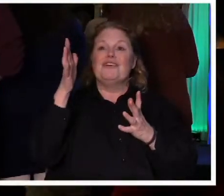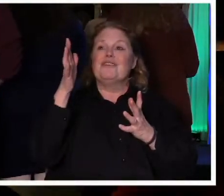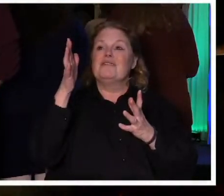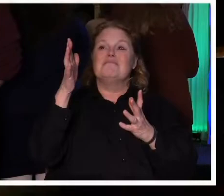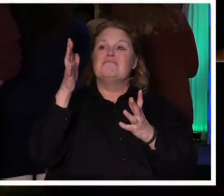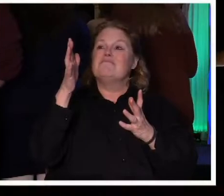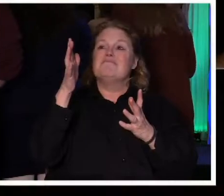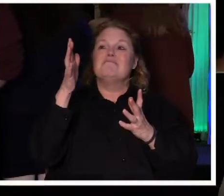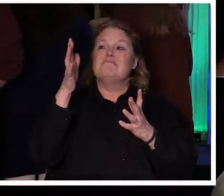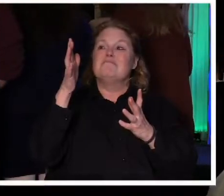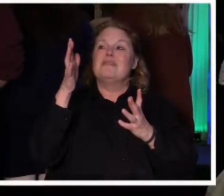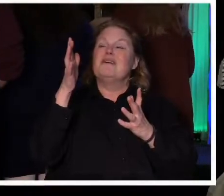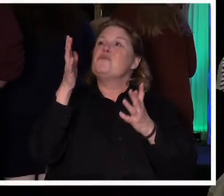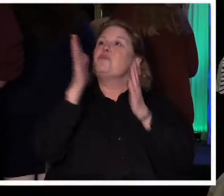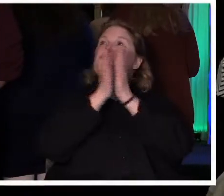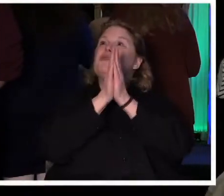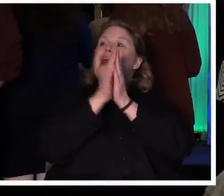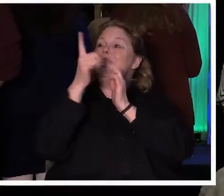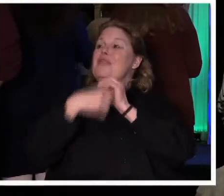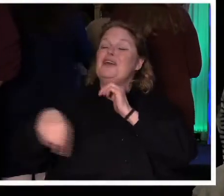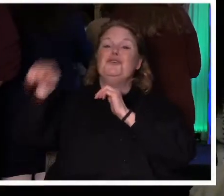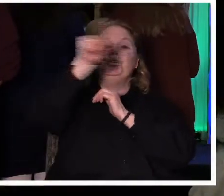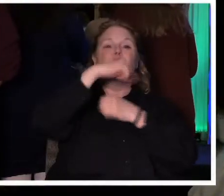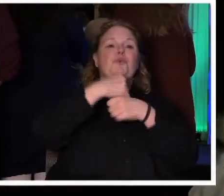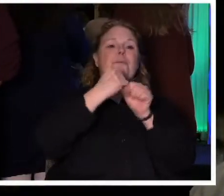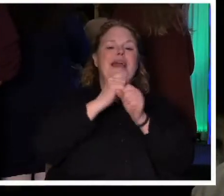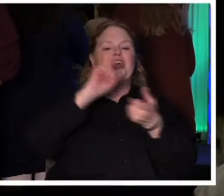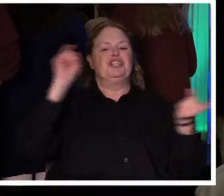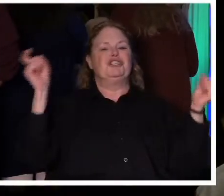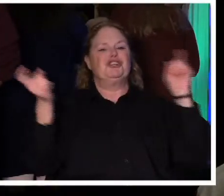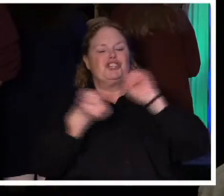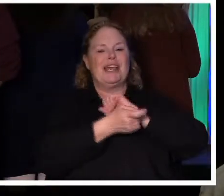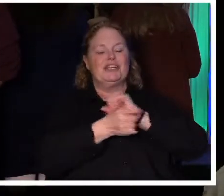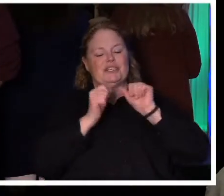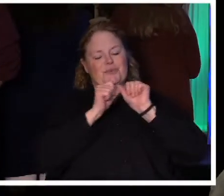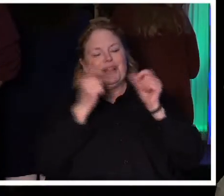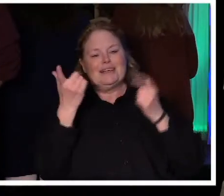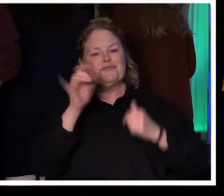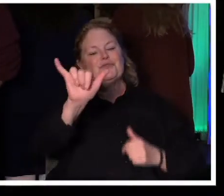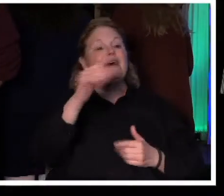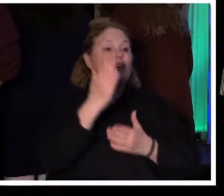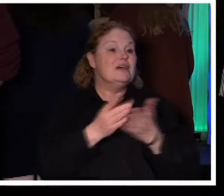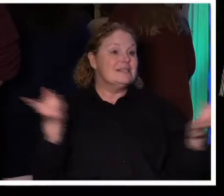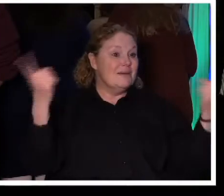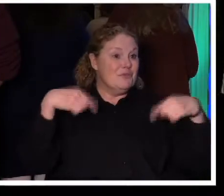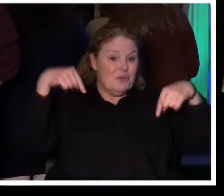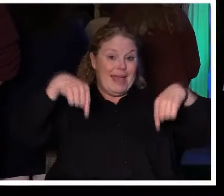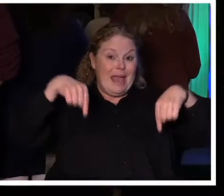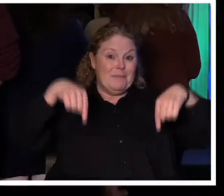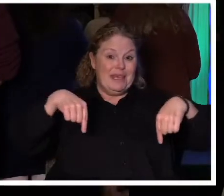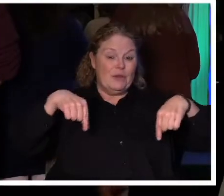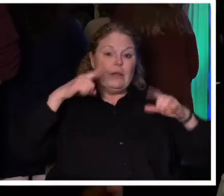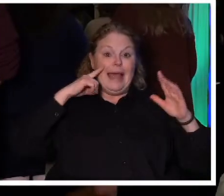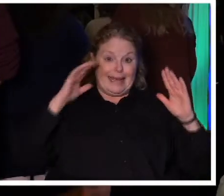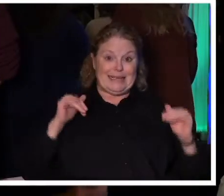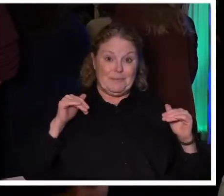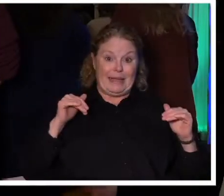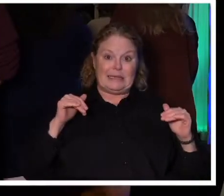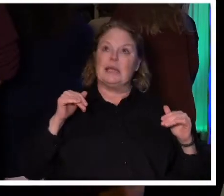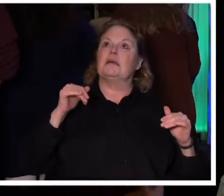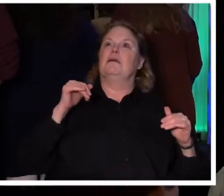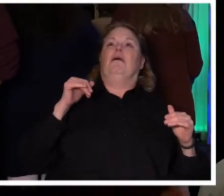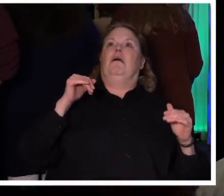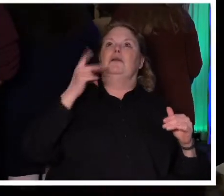eternity-changing decisions. Some of you came into the house of the Lord today, and the last thing that you were expecting was to see God